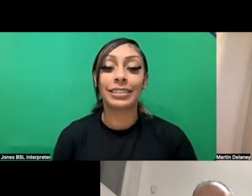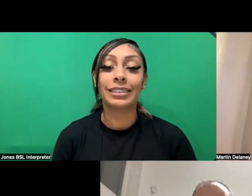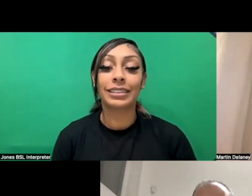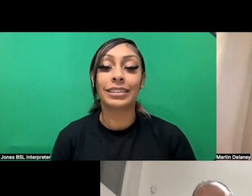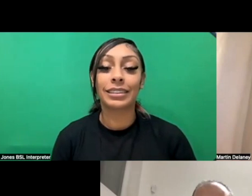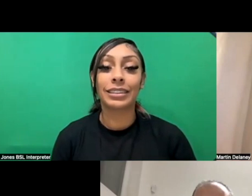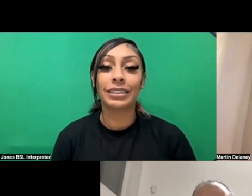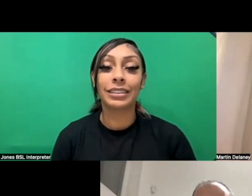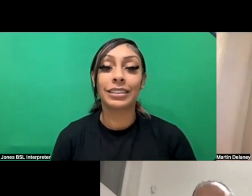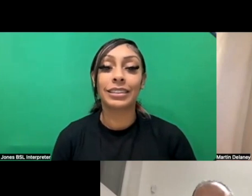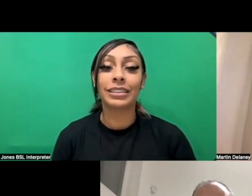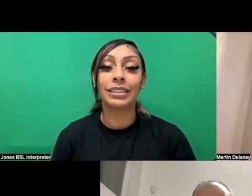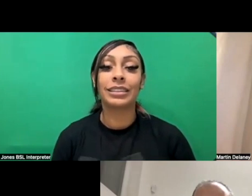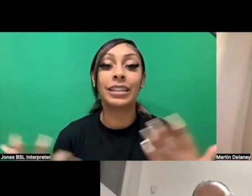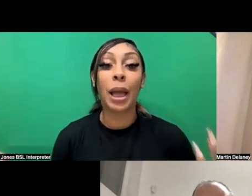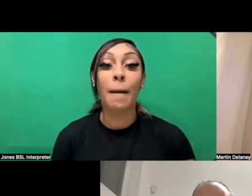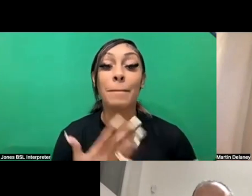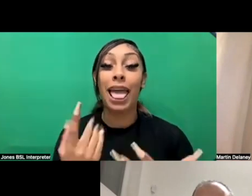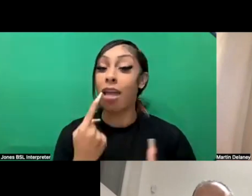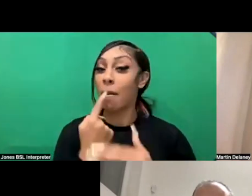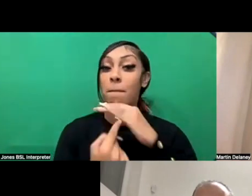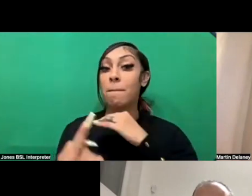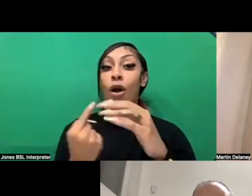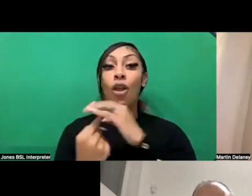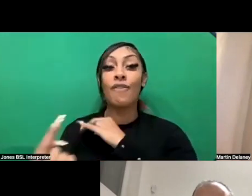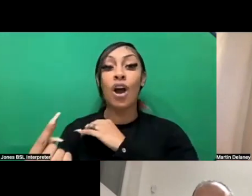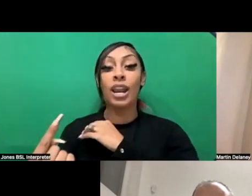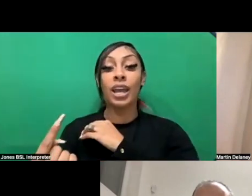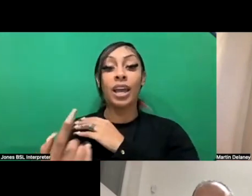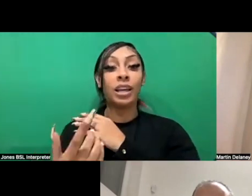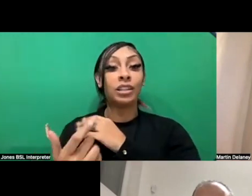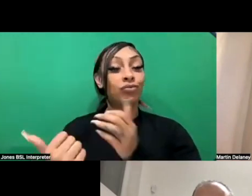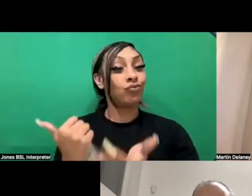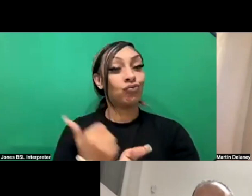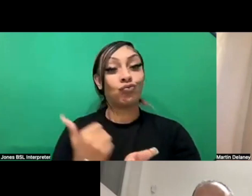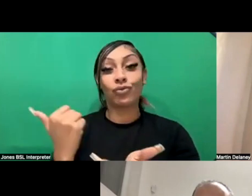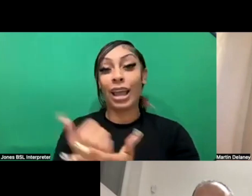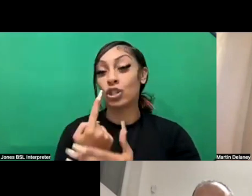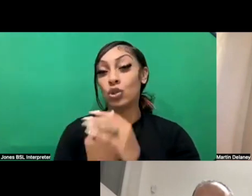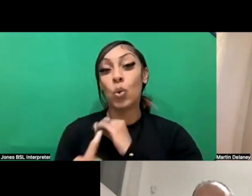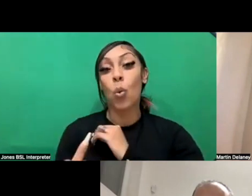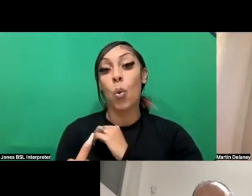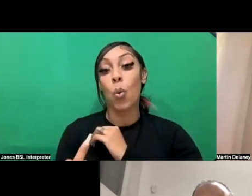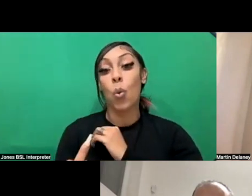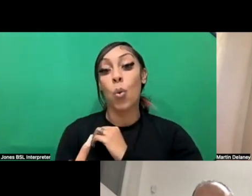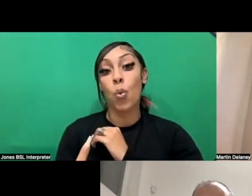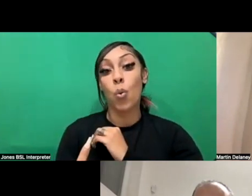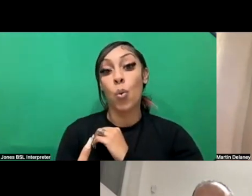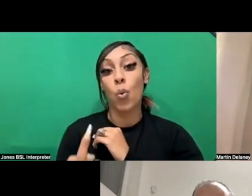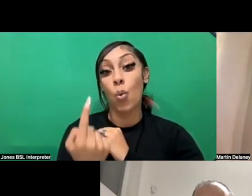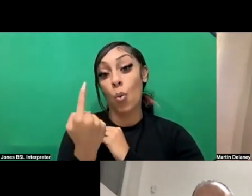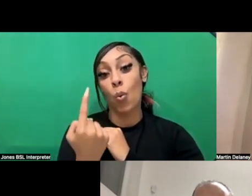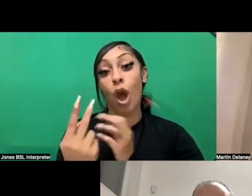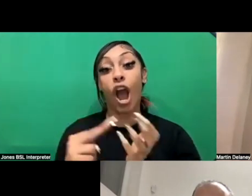On just playing monophonic solos, I mean, all the solos, great solos in musical history are ultimately